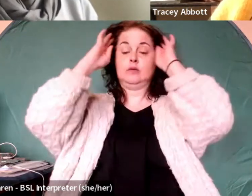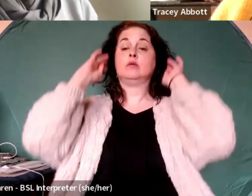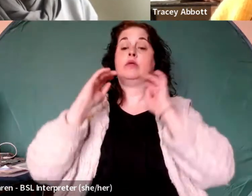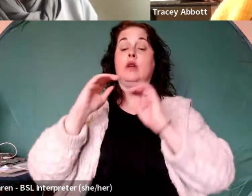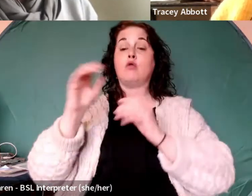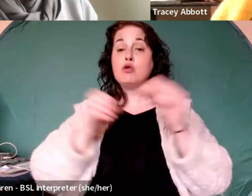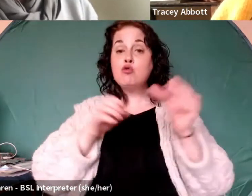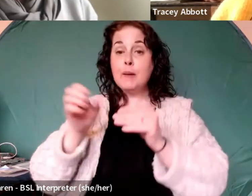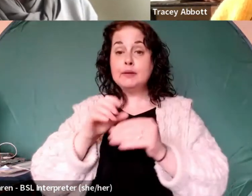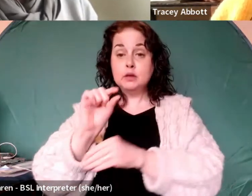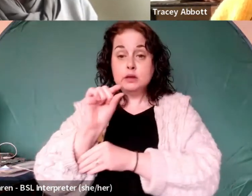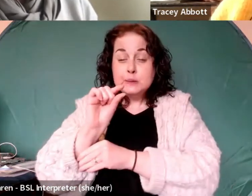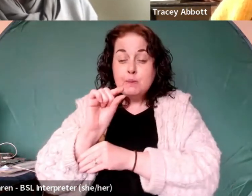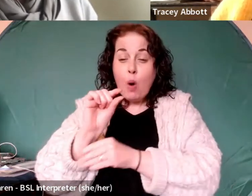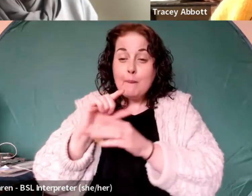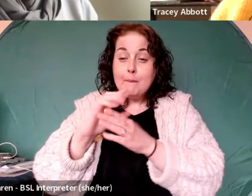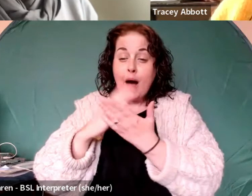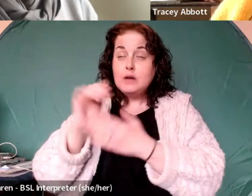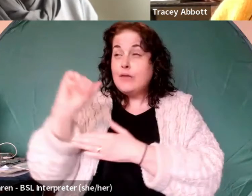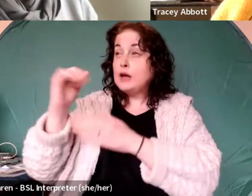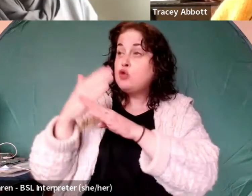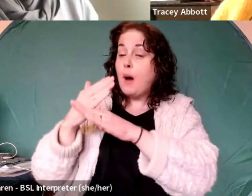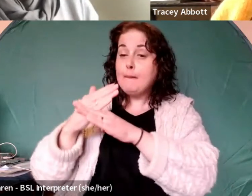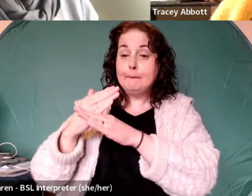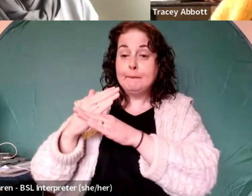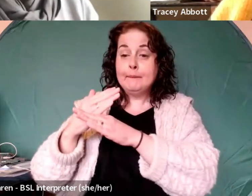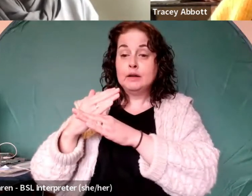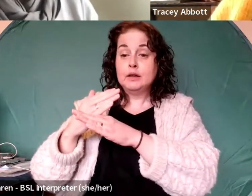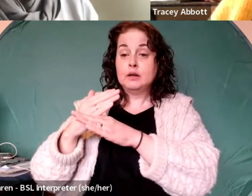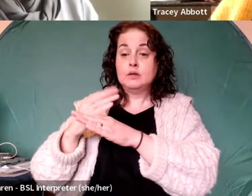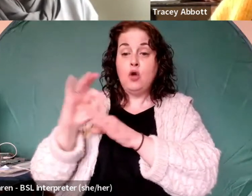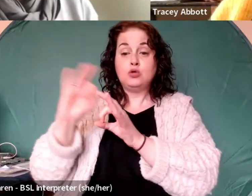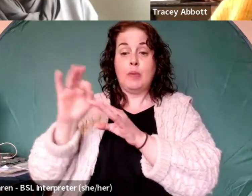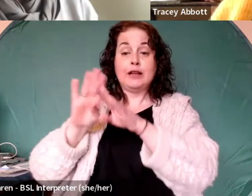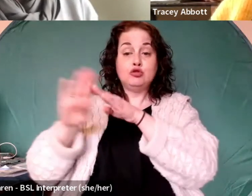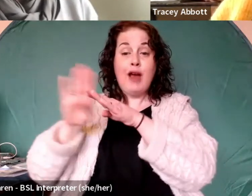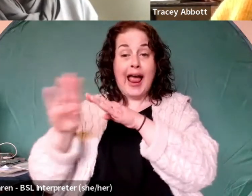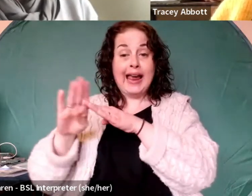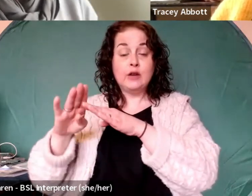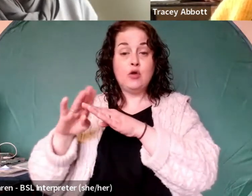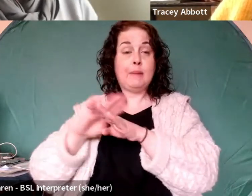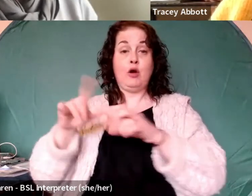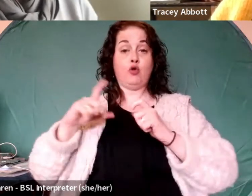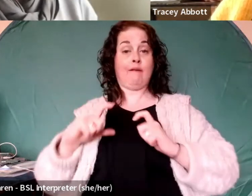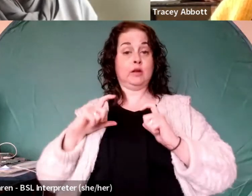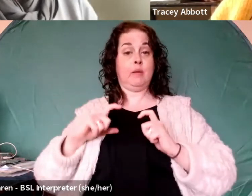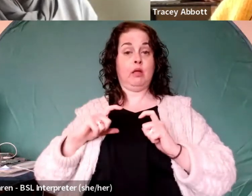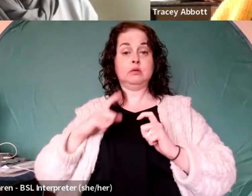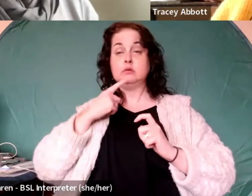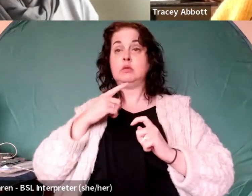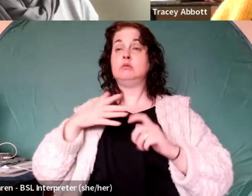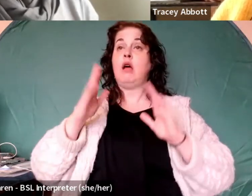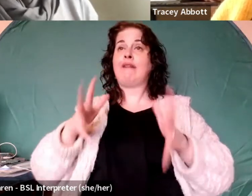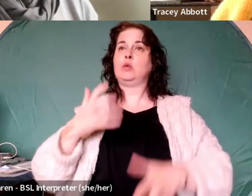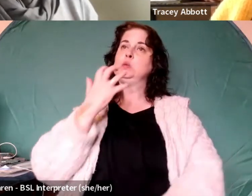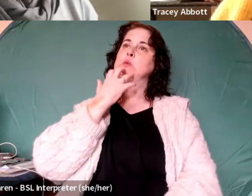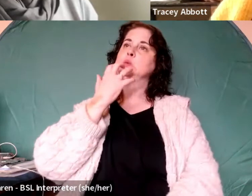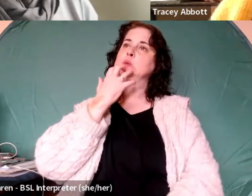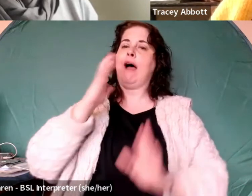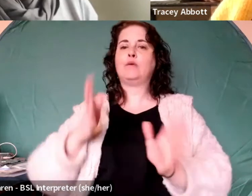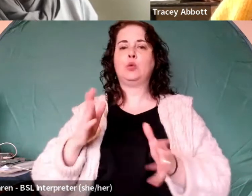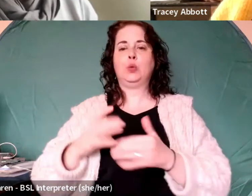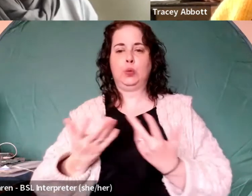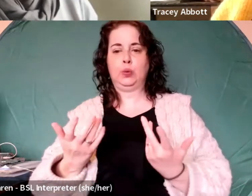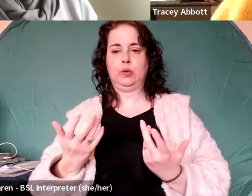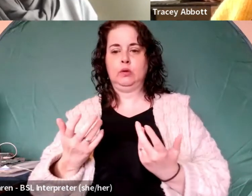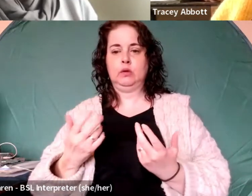Recruitment is a tiny part of their day job. It's not something they're necessarily trained in or comfortable with. It's something they have to do. And so